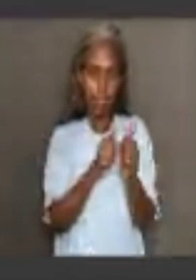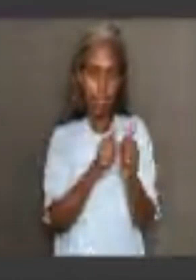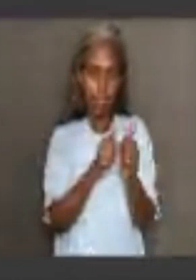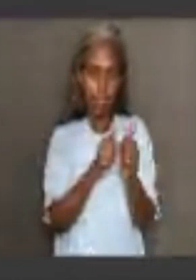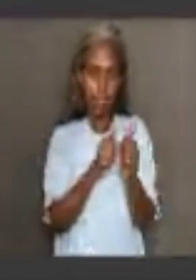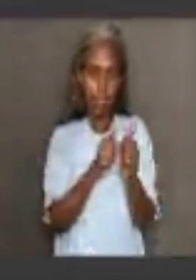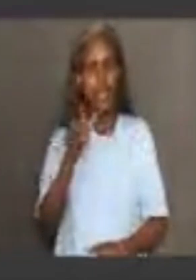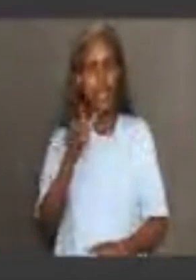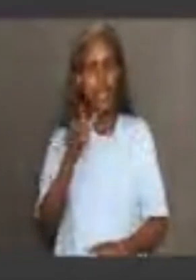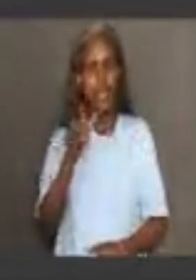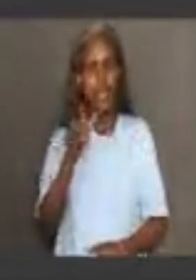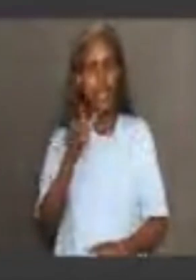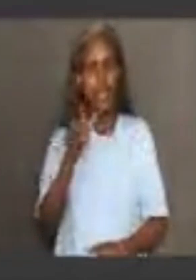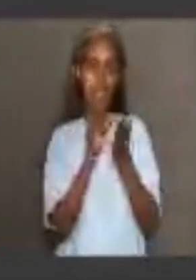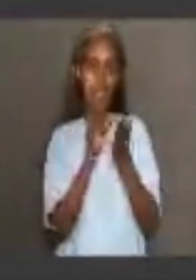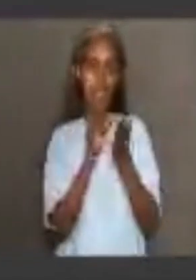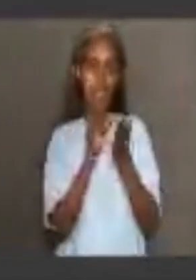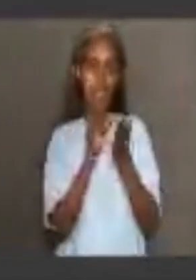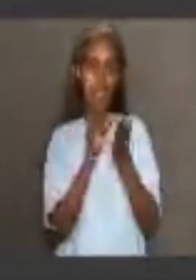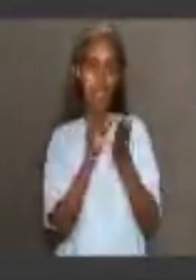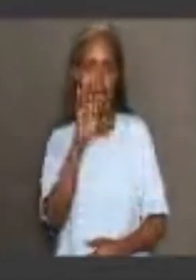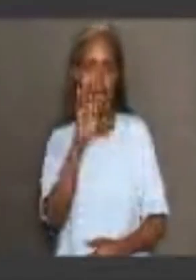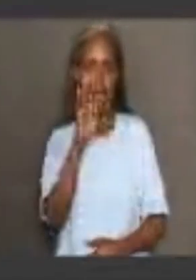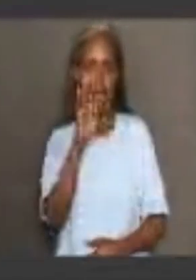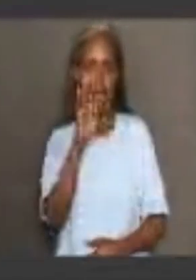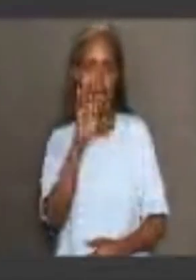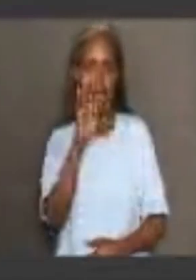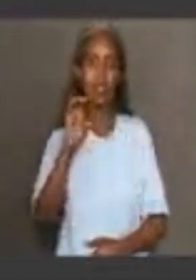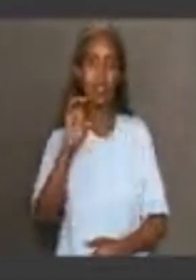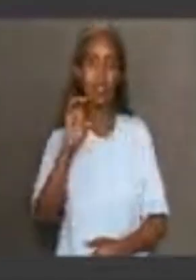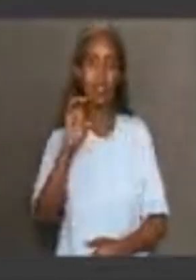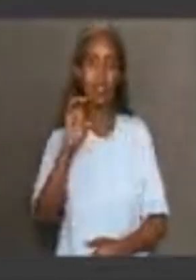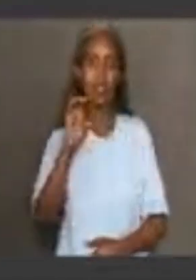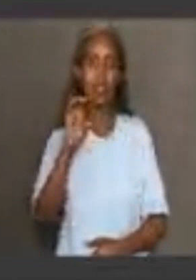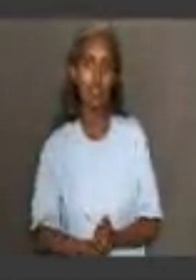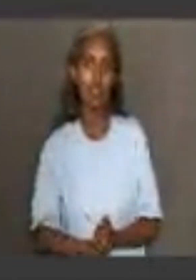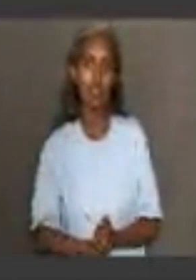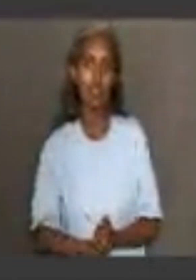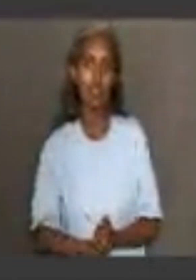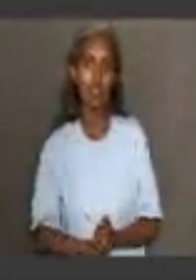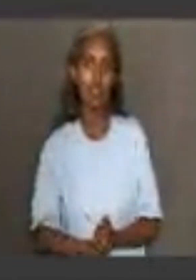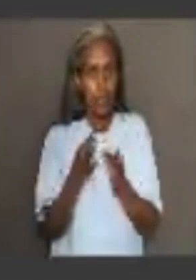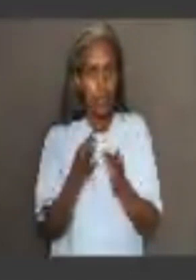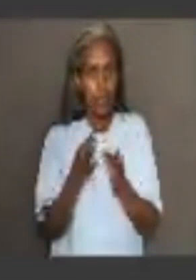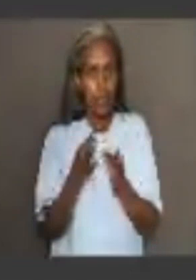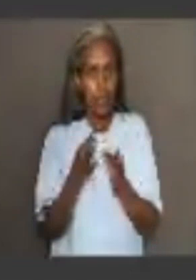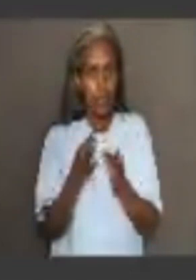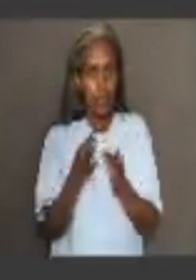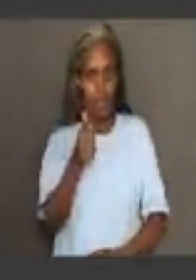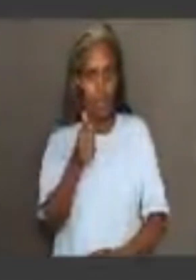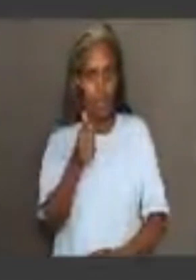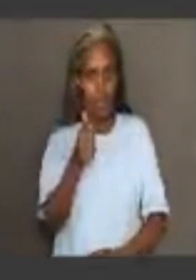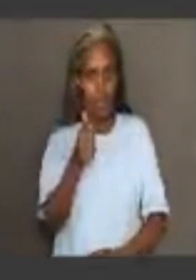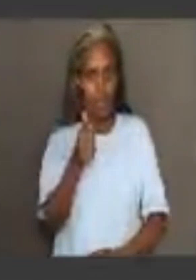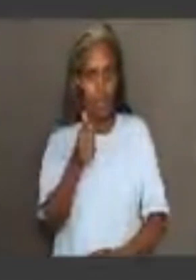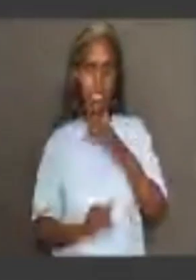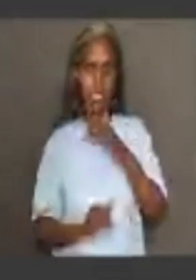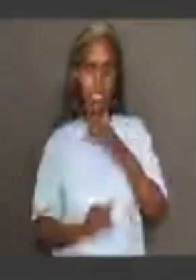A, B, and C, if A is less than